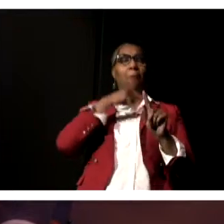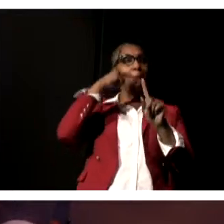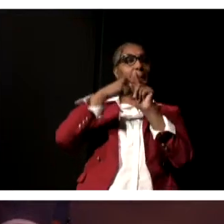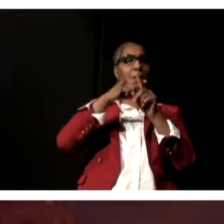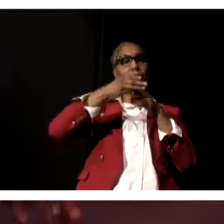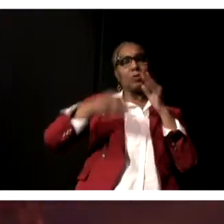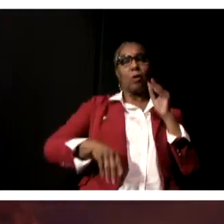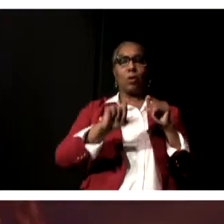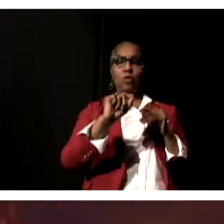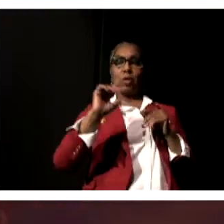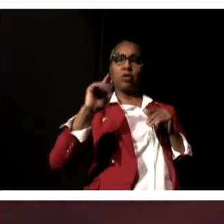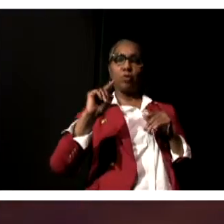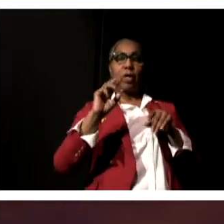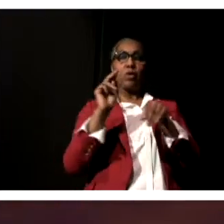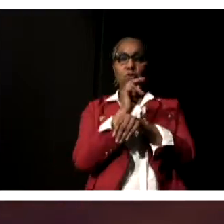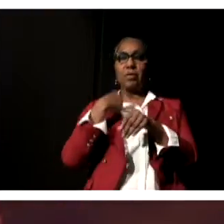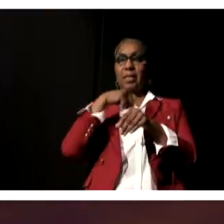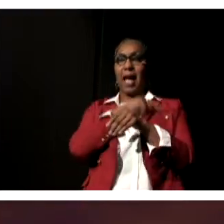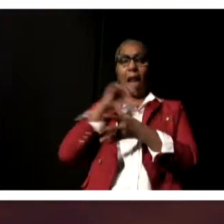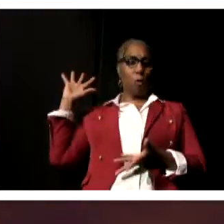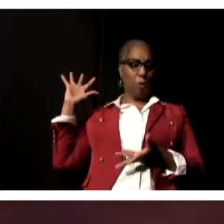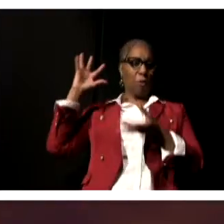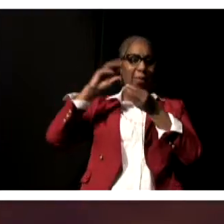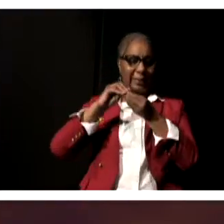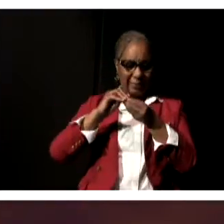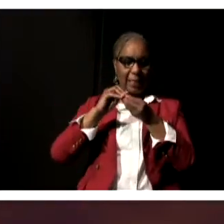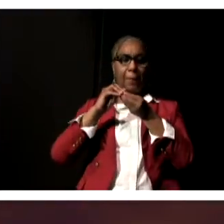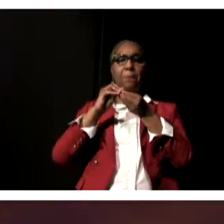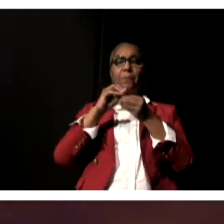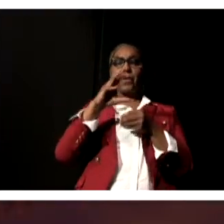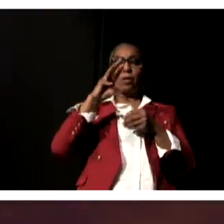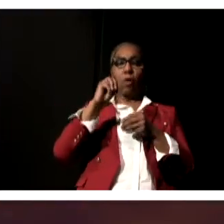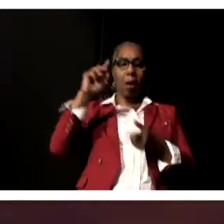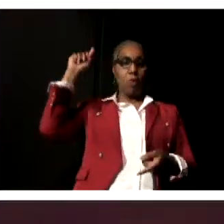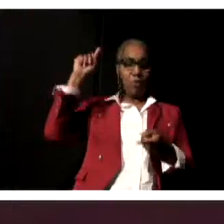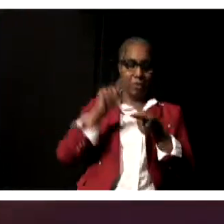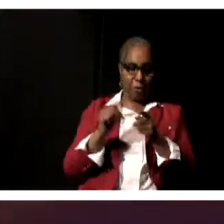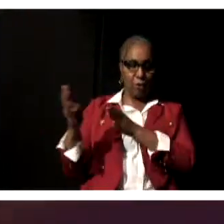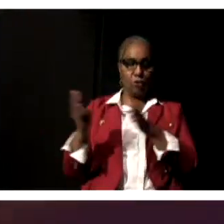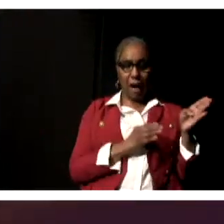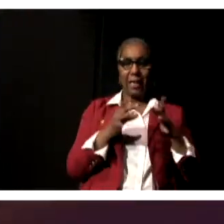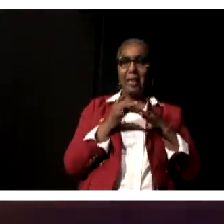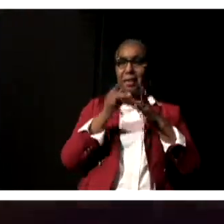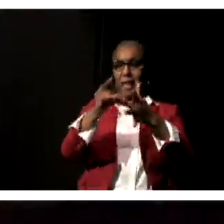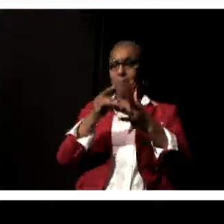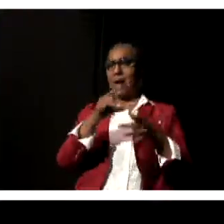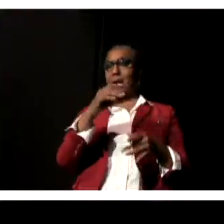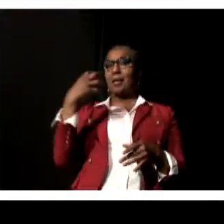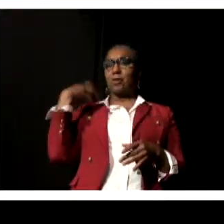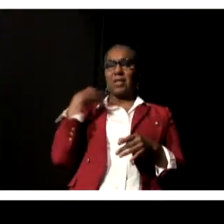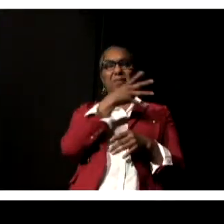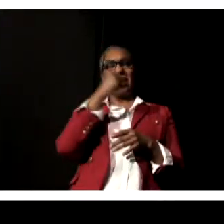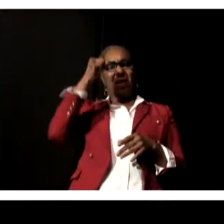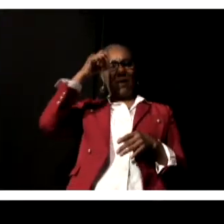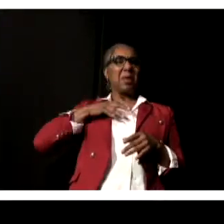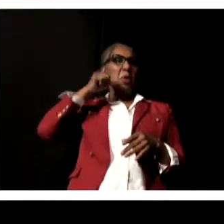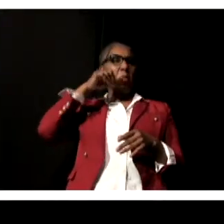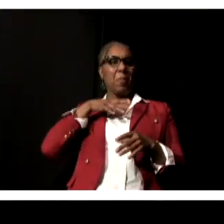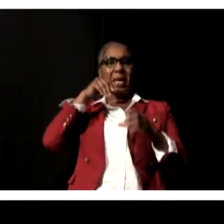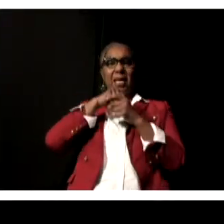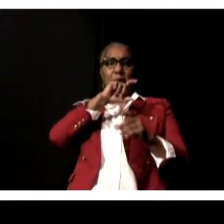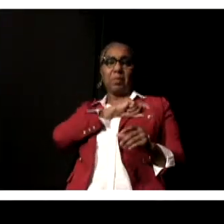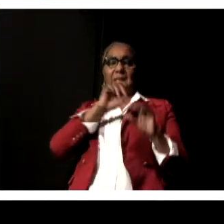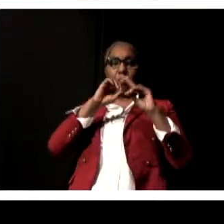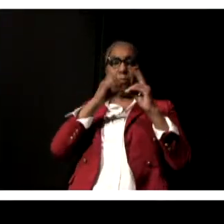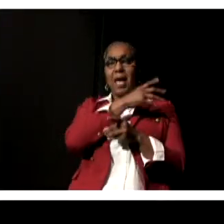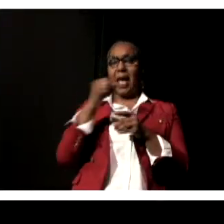2023. Using our holistic crime reduction strategy led by Chief Helton and the men and women of Little Rock Police Department, as